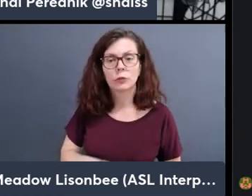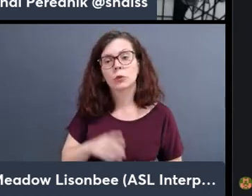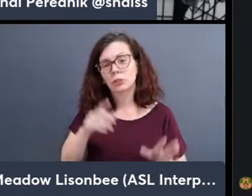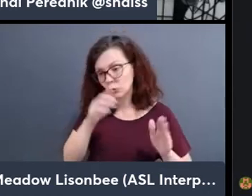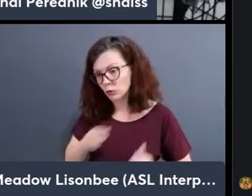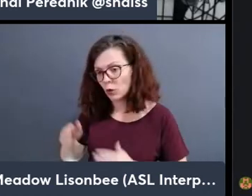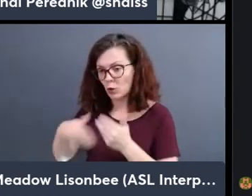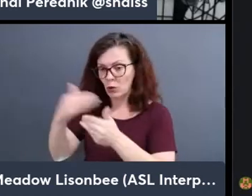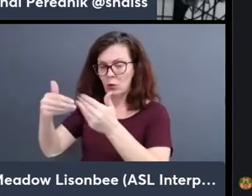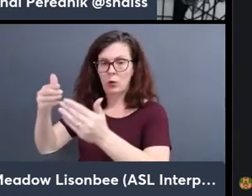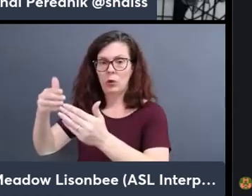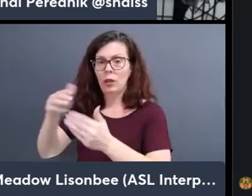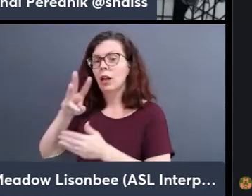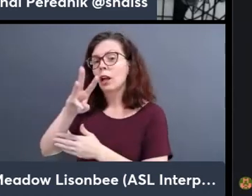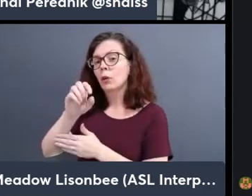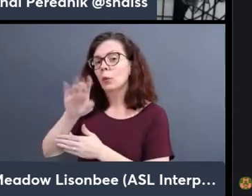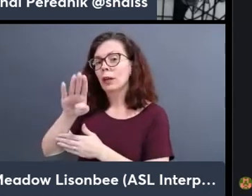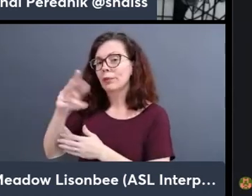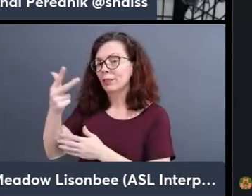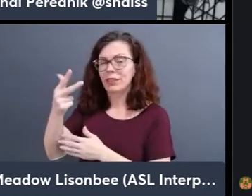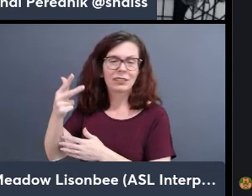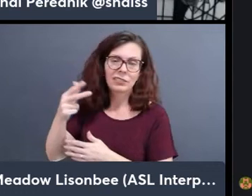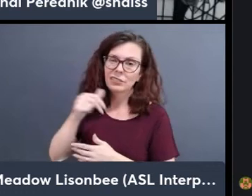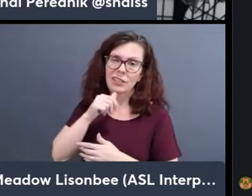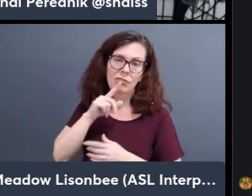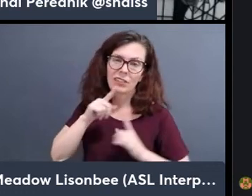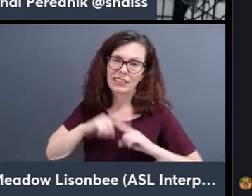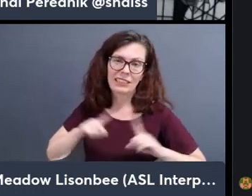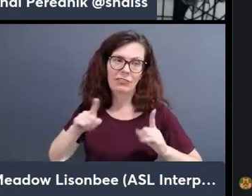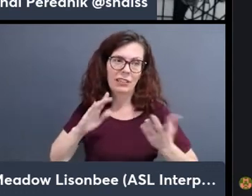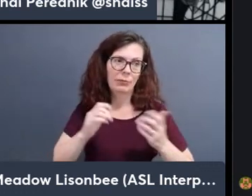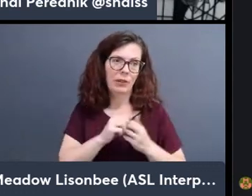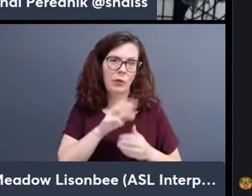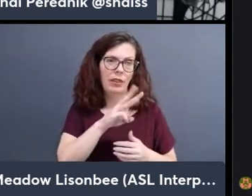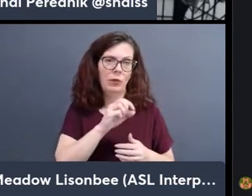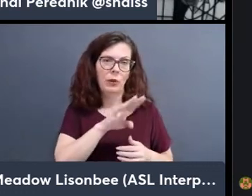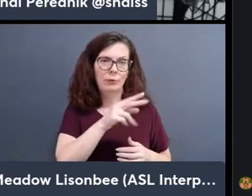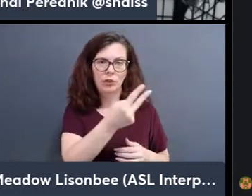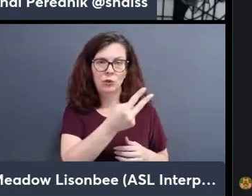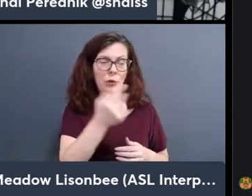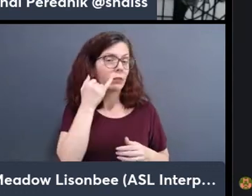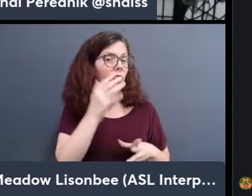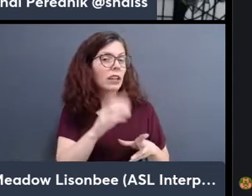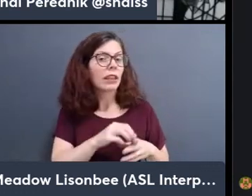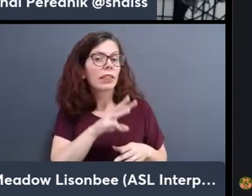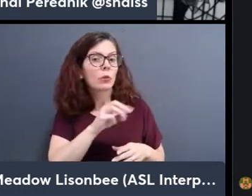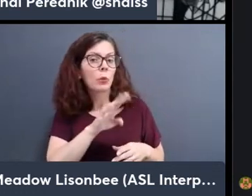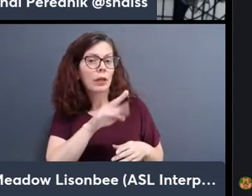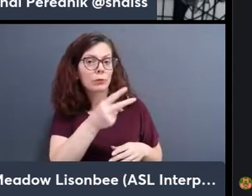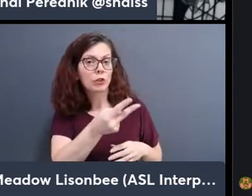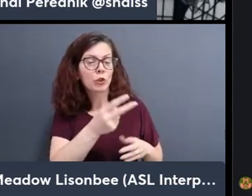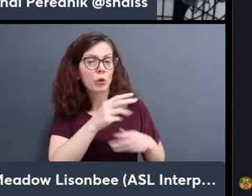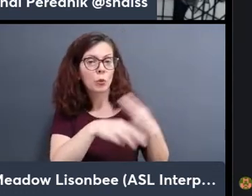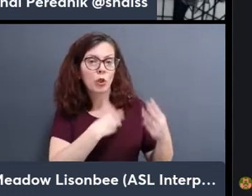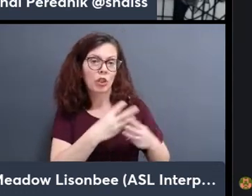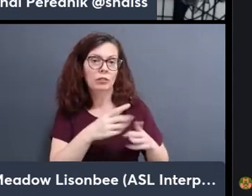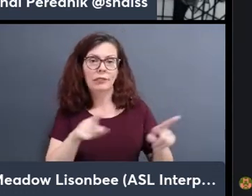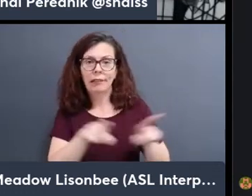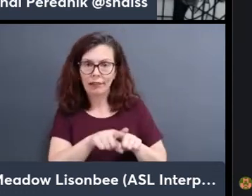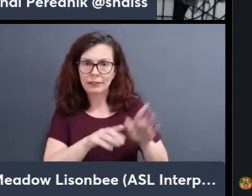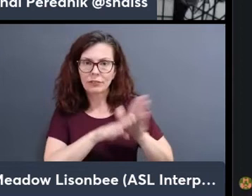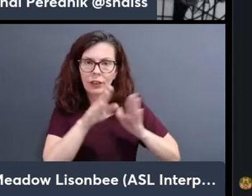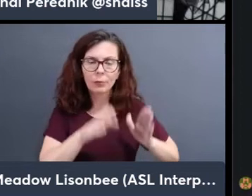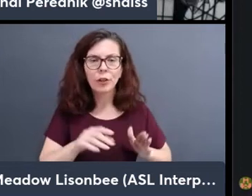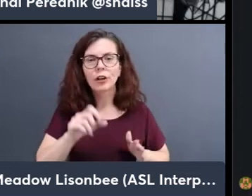stage, Web3 is not really any different than you've done in Web2, right? When you've been in the Web2 world as a developer, we've looked at serverless, and we've looked